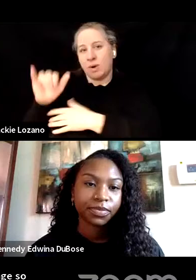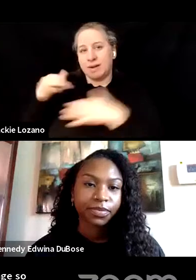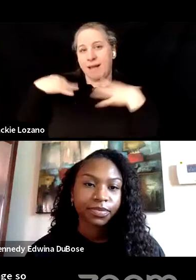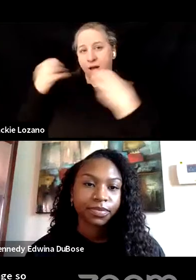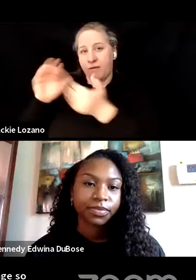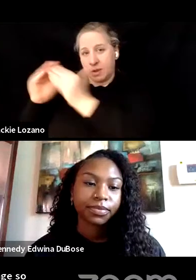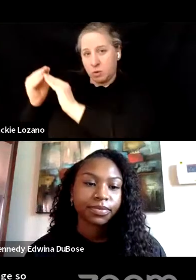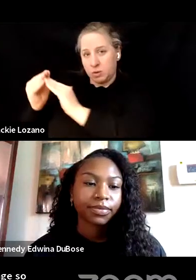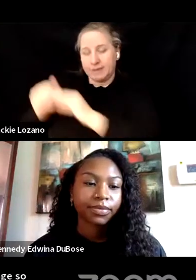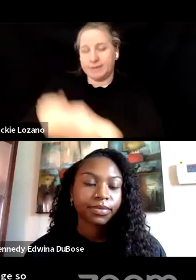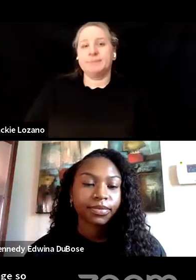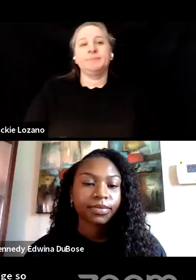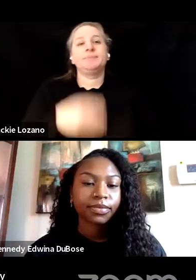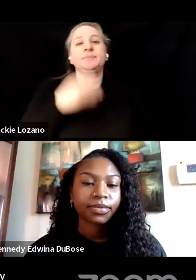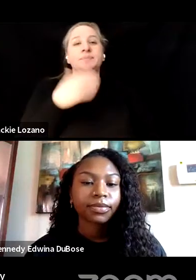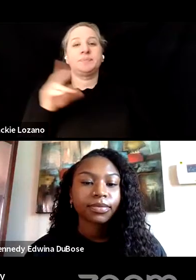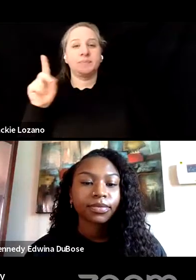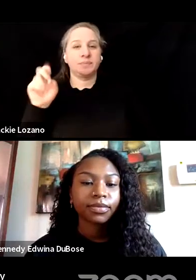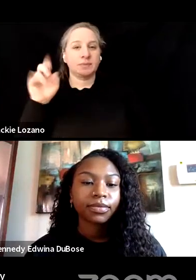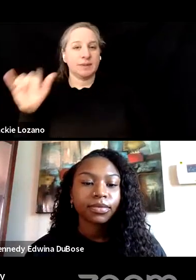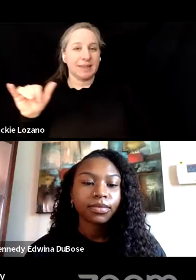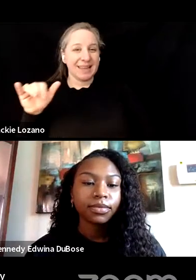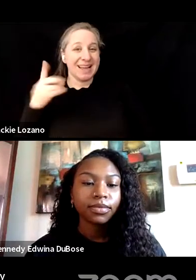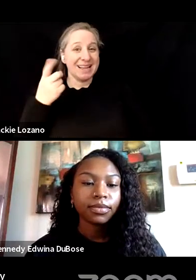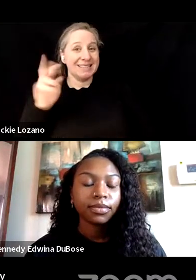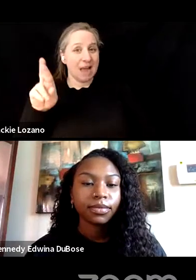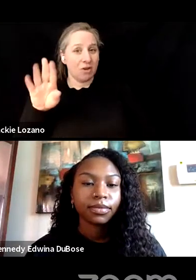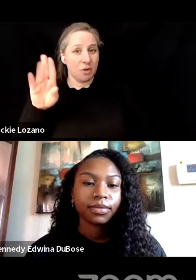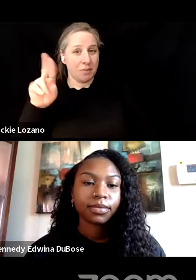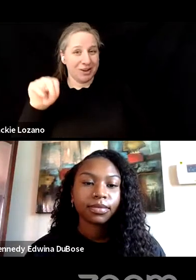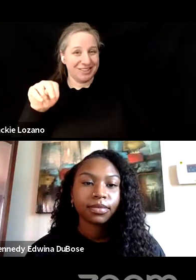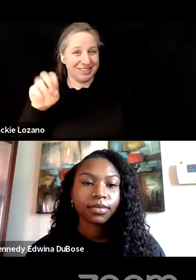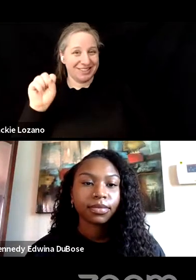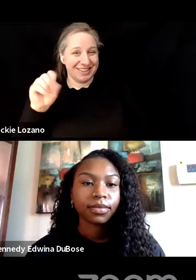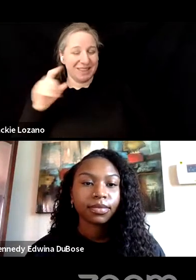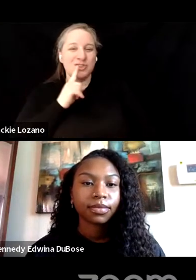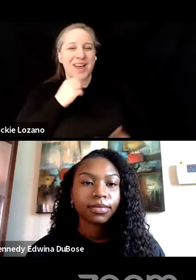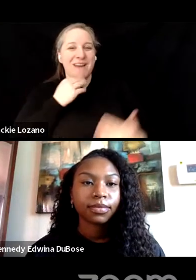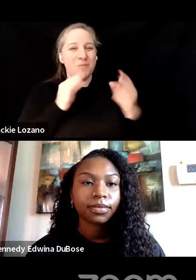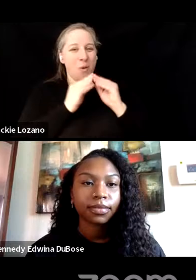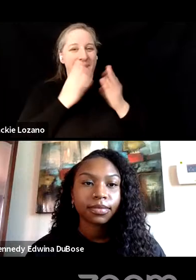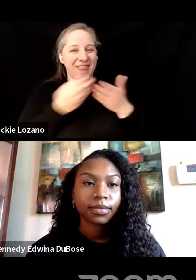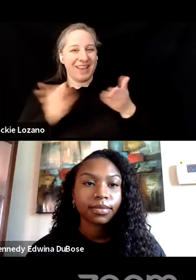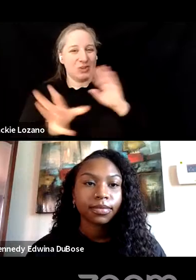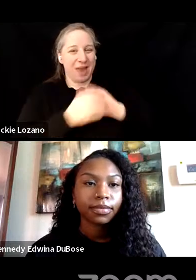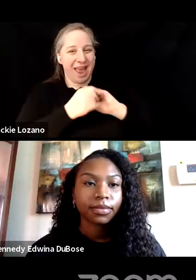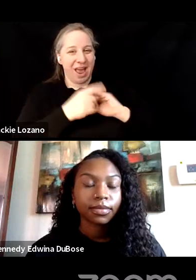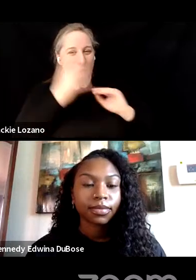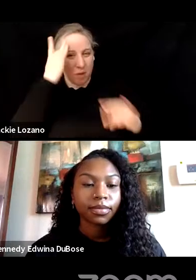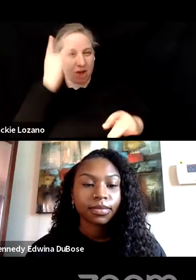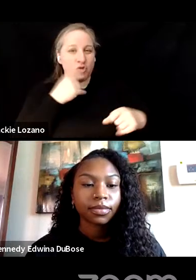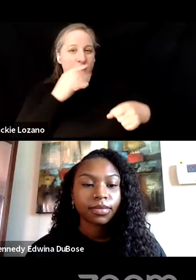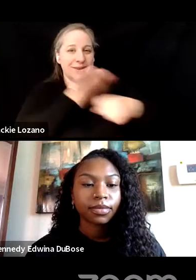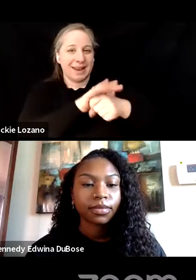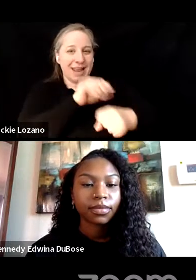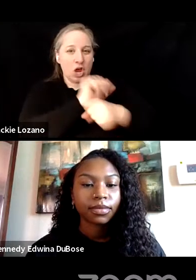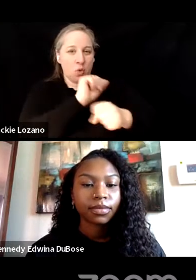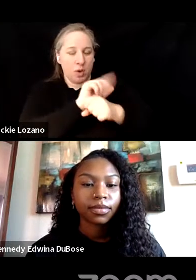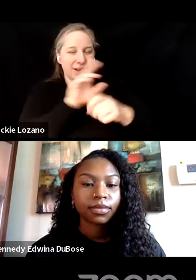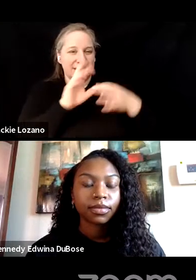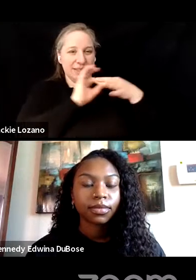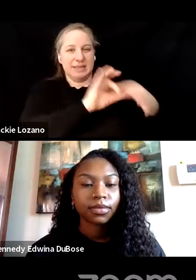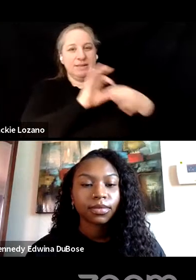Thank you, Kennedy. And Dr. Burns, and I'm sure you have some more things to add given, you know, your dedicated work in these communities.